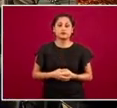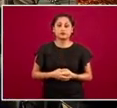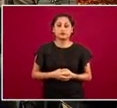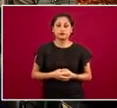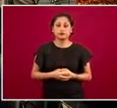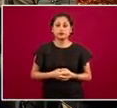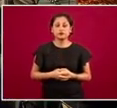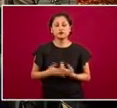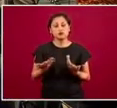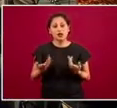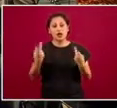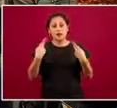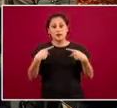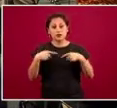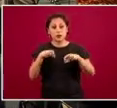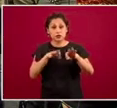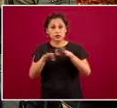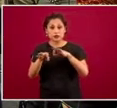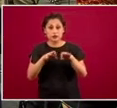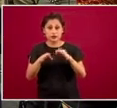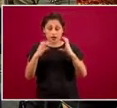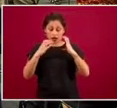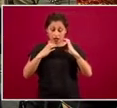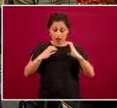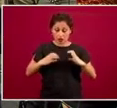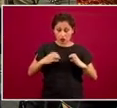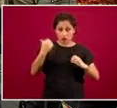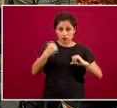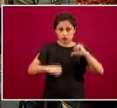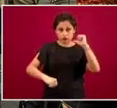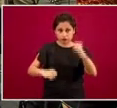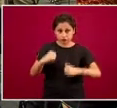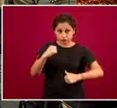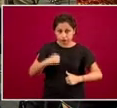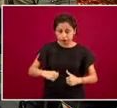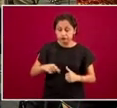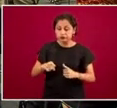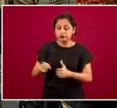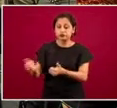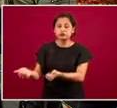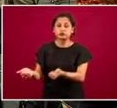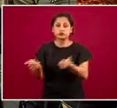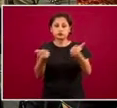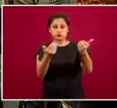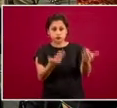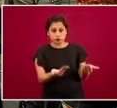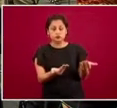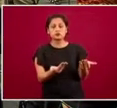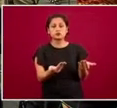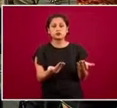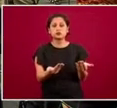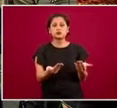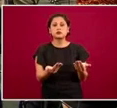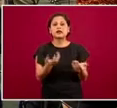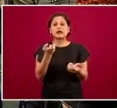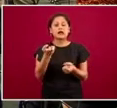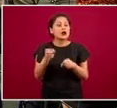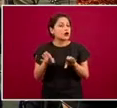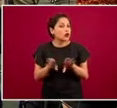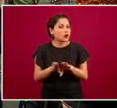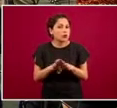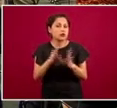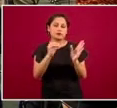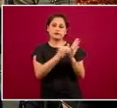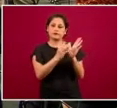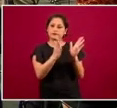and they of course involve all the best practices to handle dead bodies and to be completely safe while doing